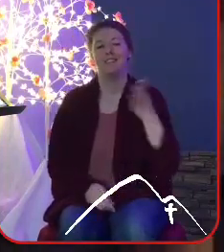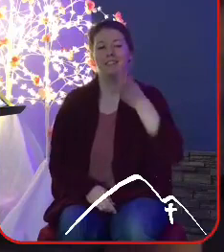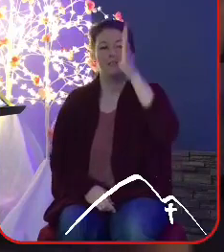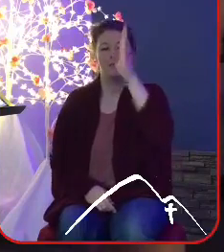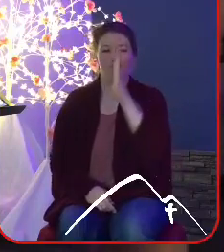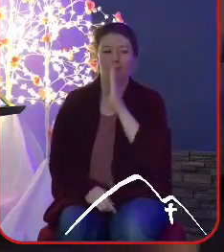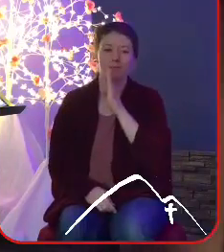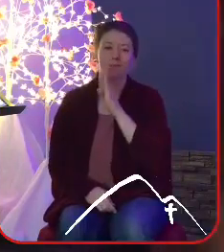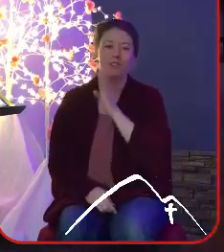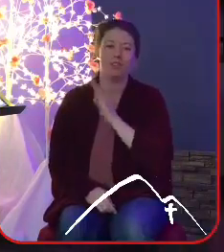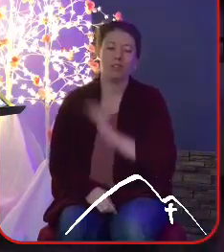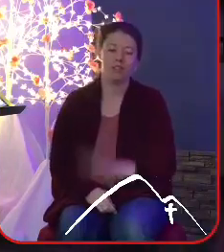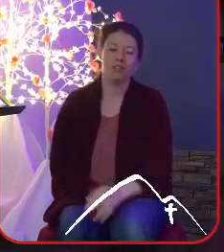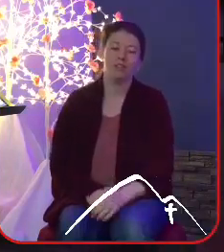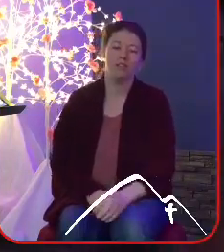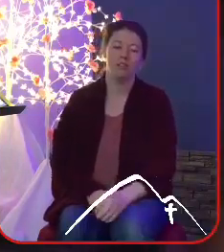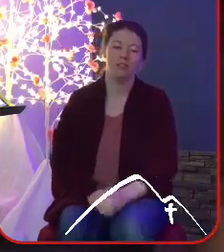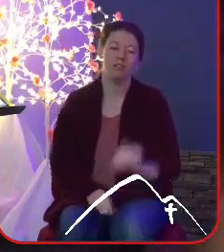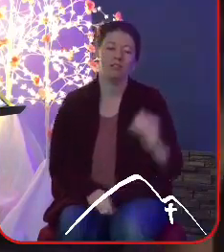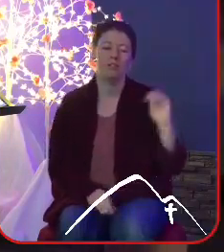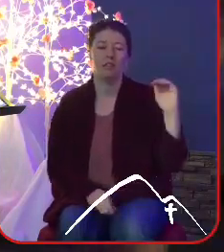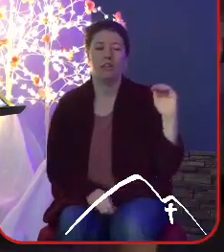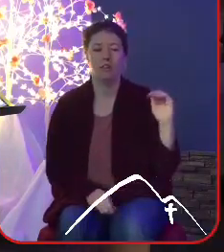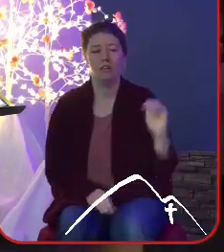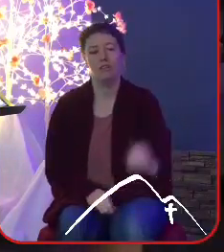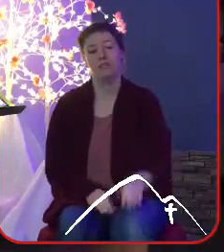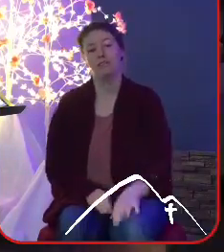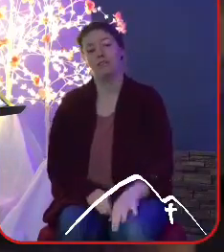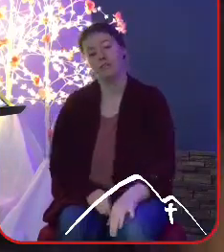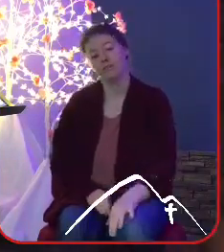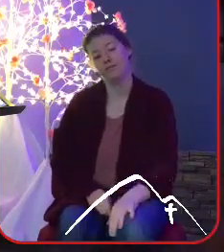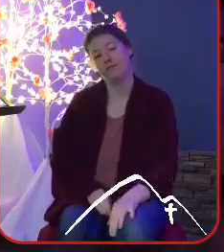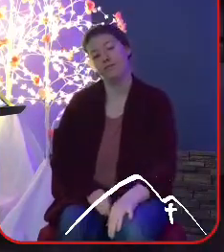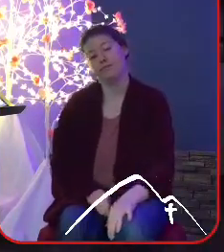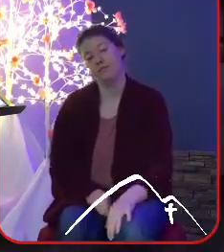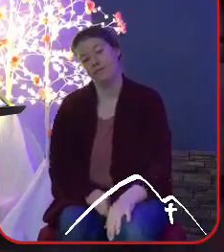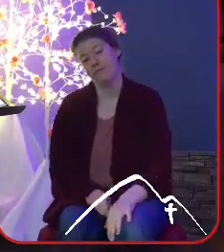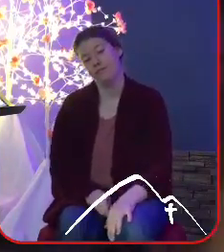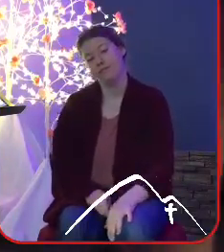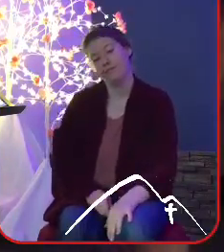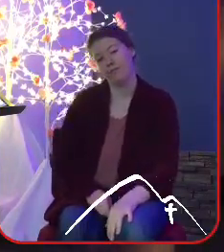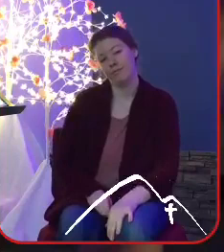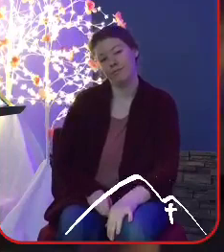I am a child of God.